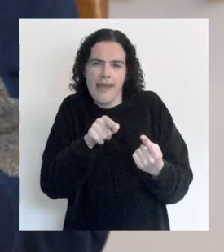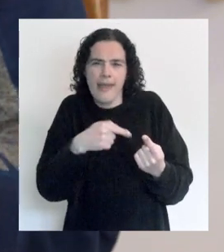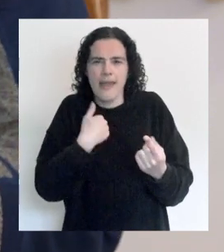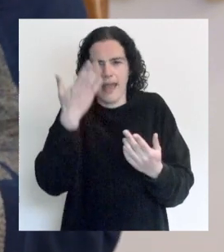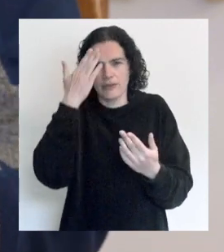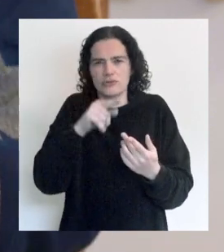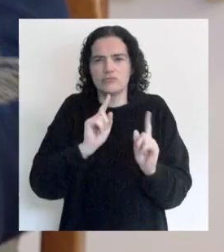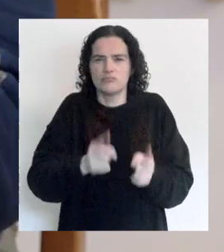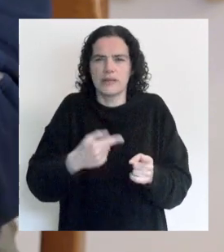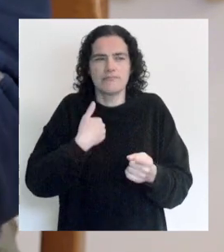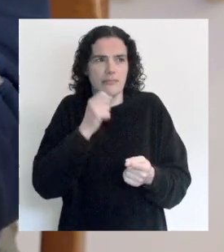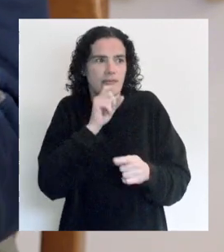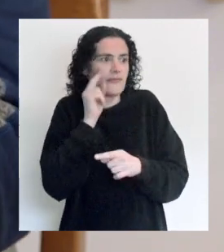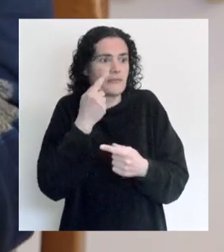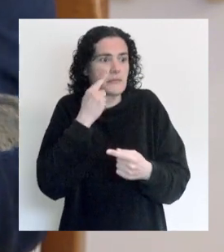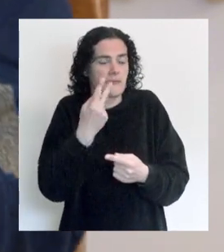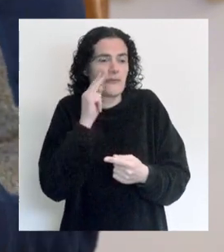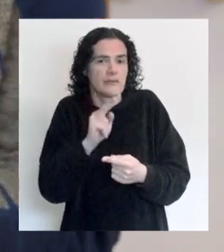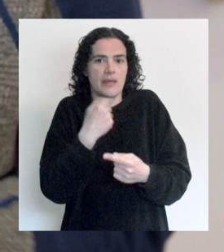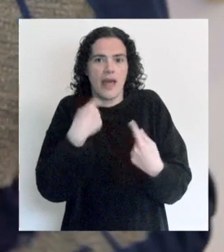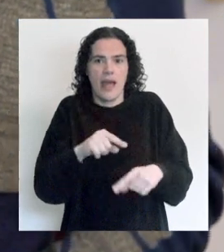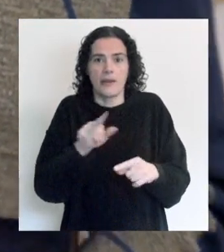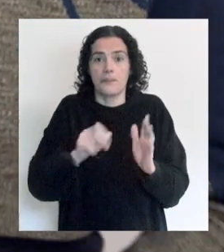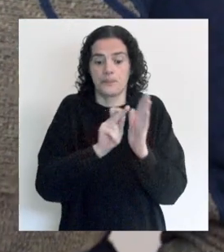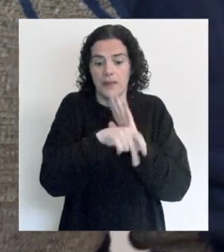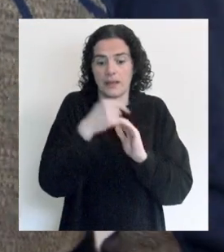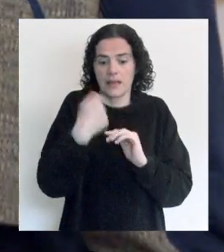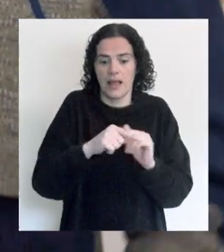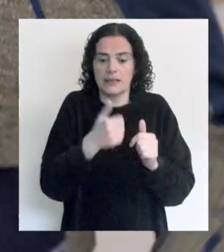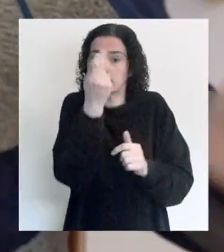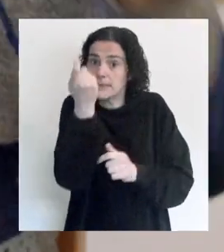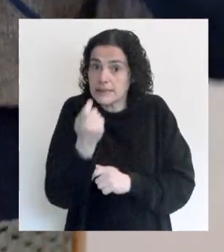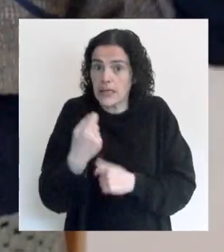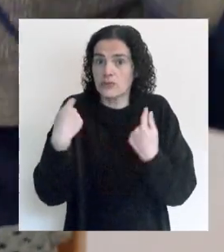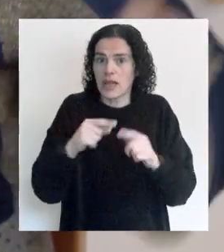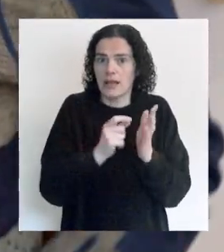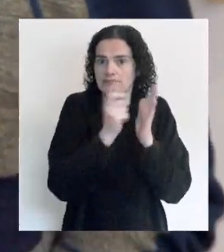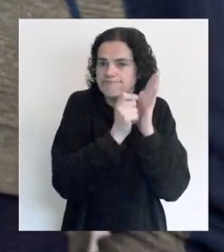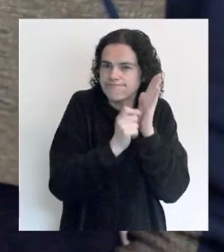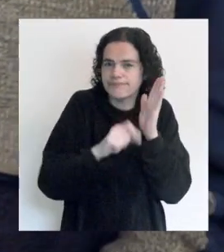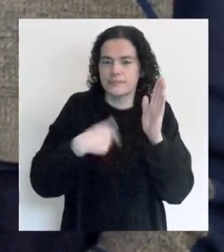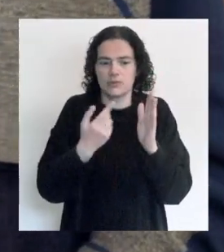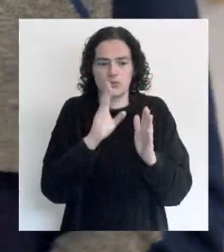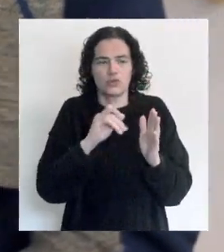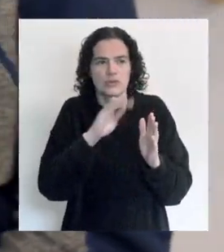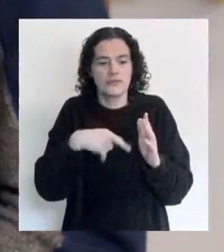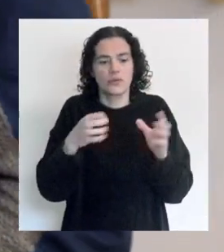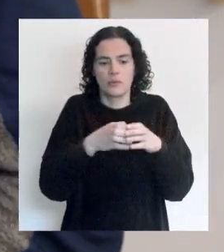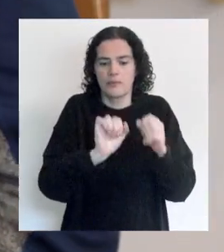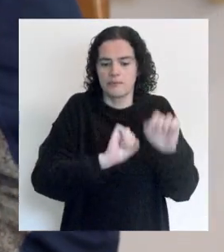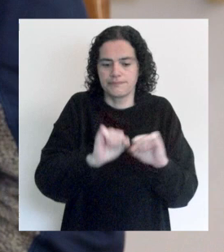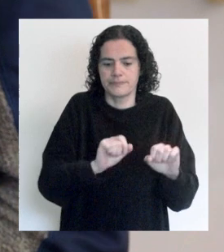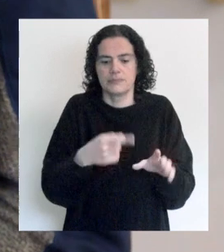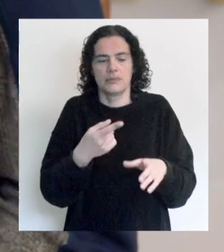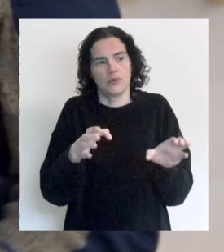sort of, I think becomes visible. And then, of course, you have at the entrance, you have the notes, the drawing, Joseph and the group, the